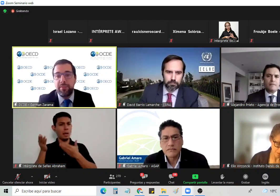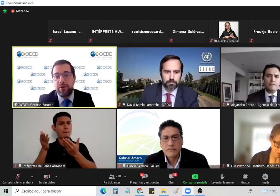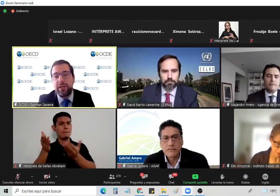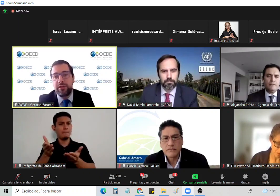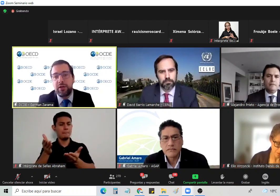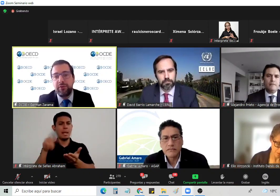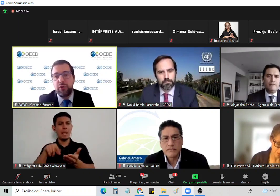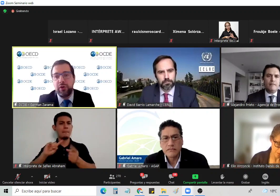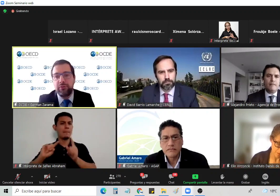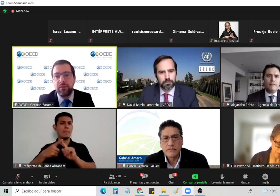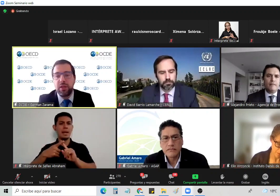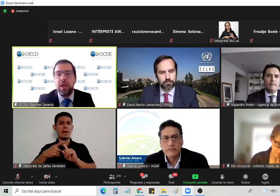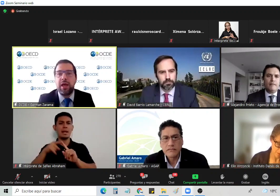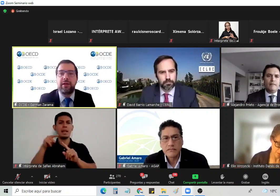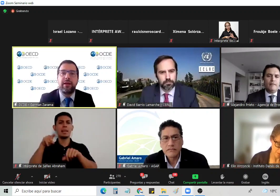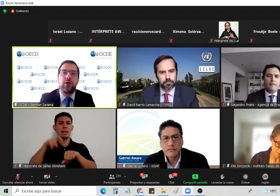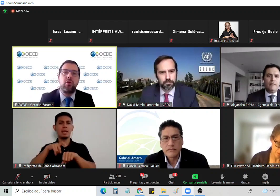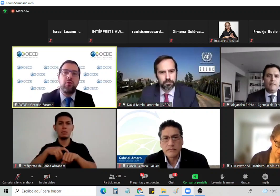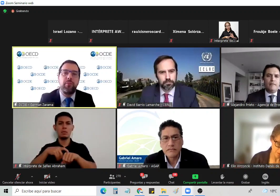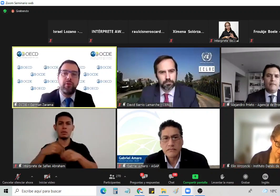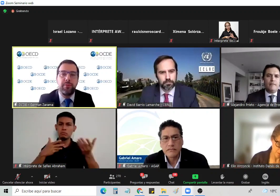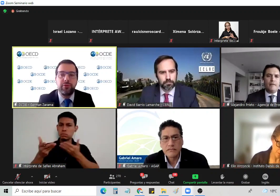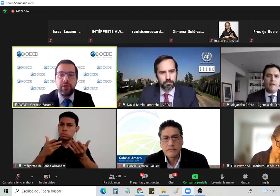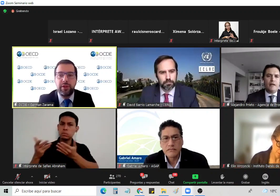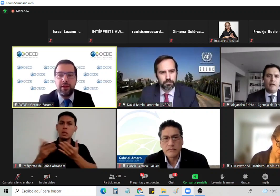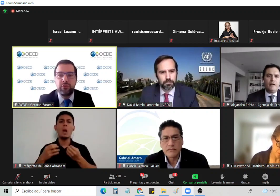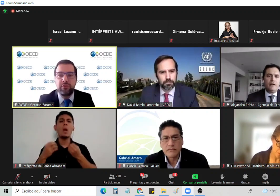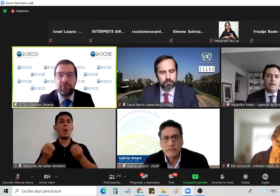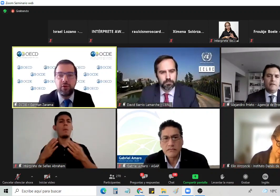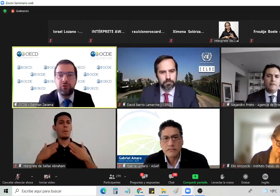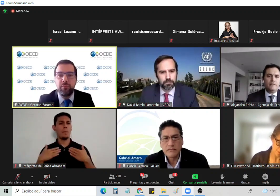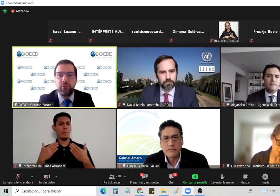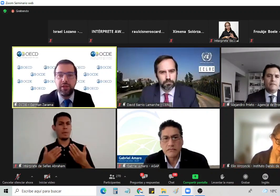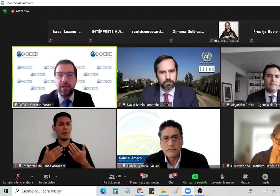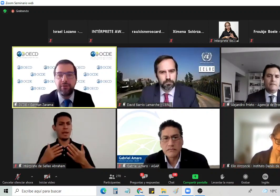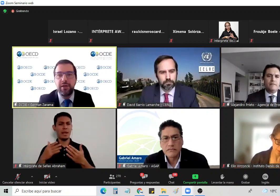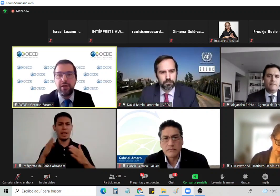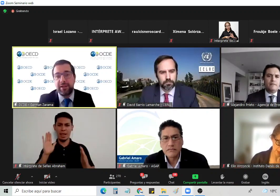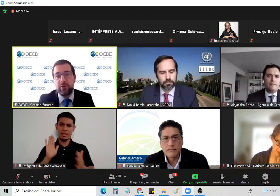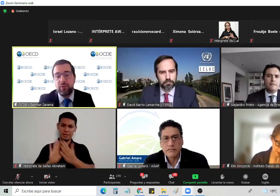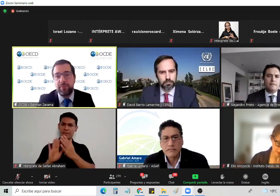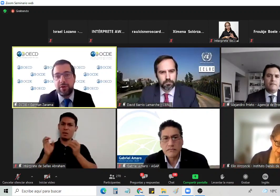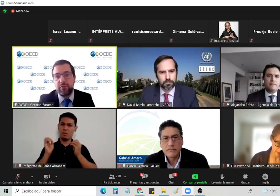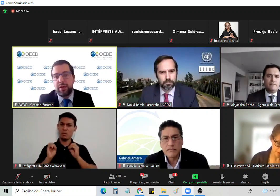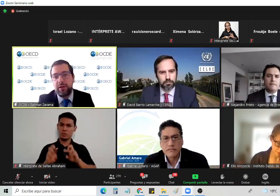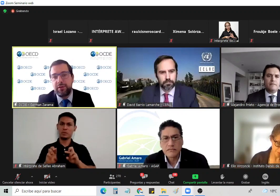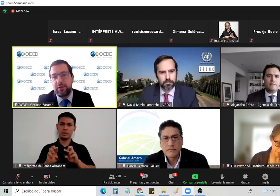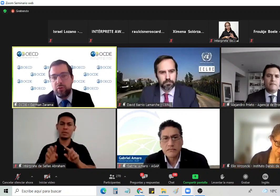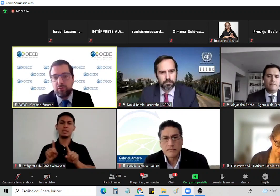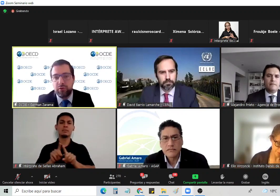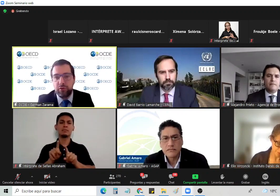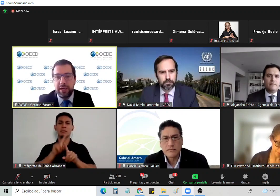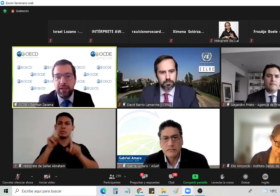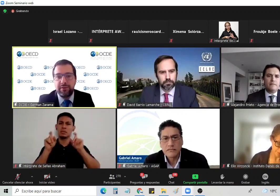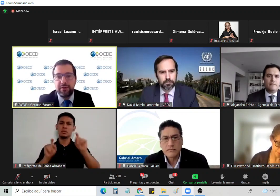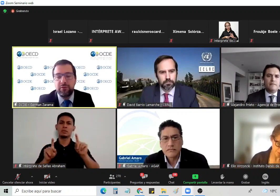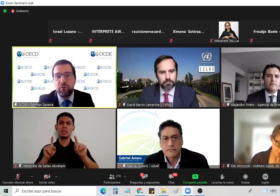start posing this first interventions on how can we tackle these